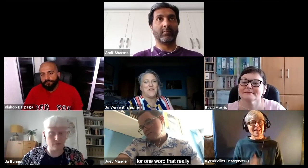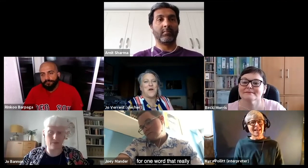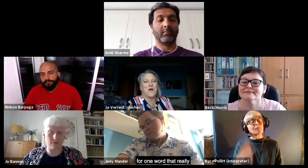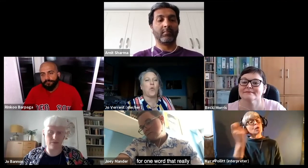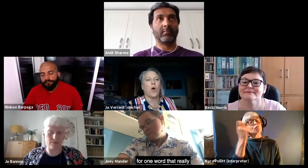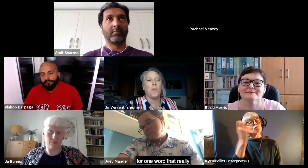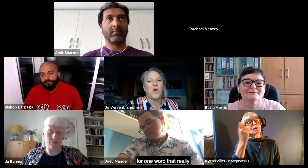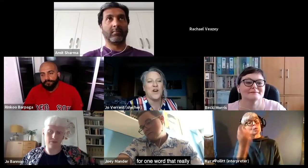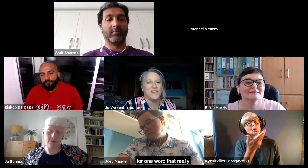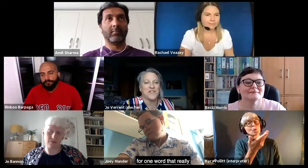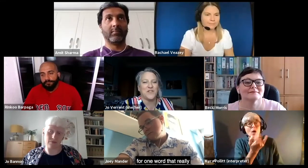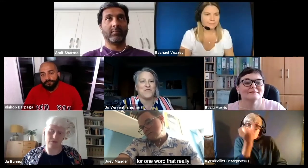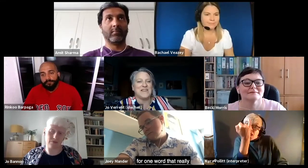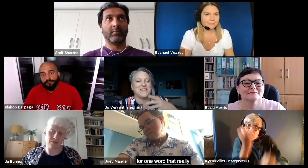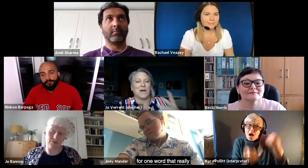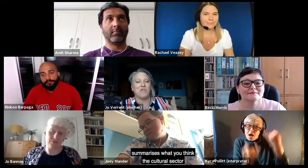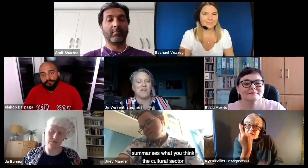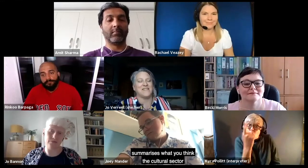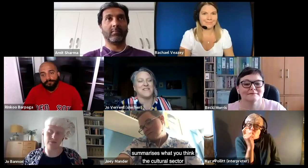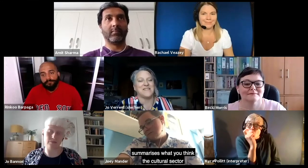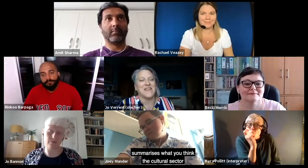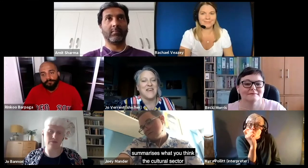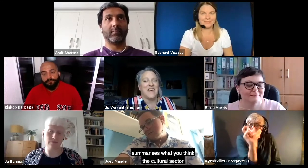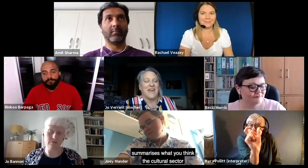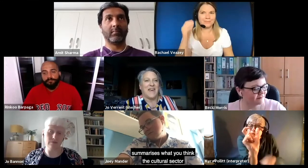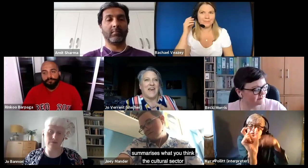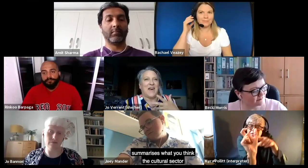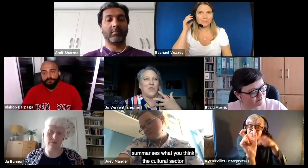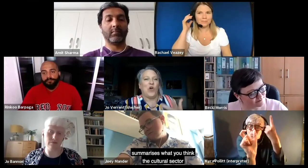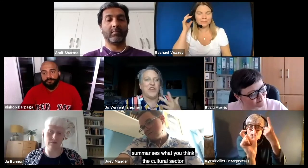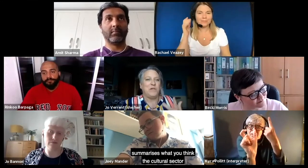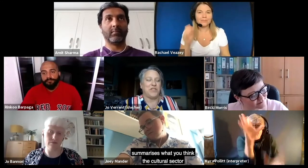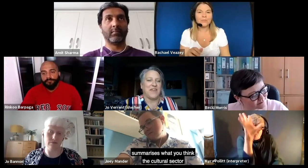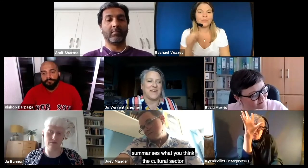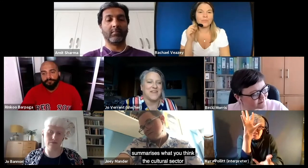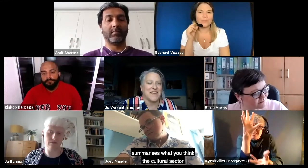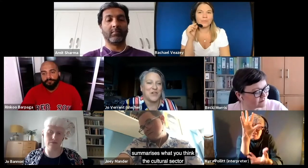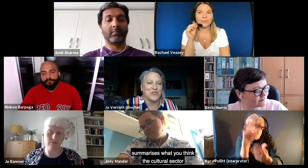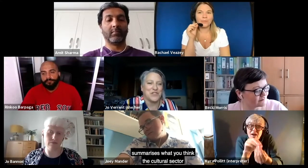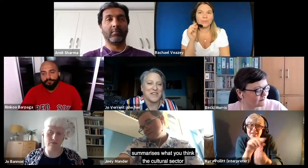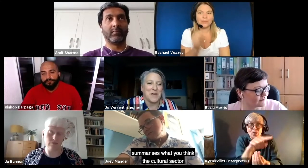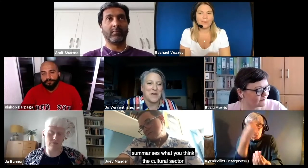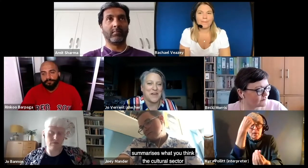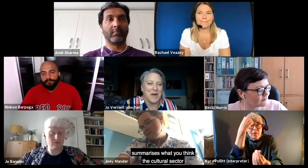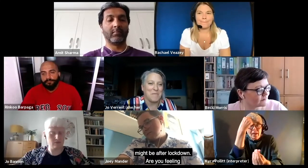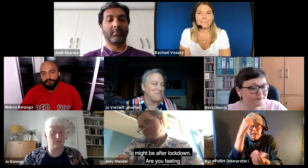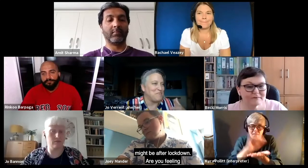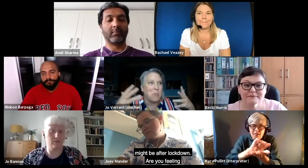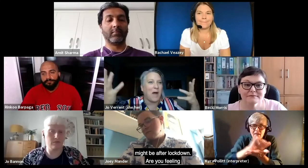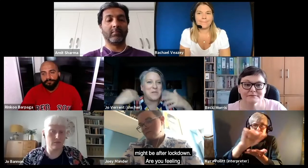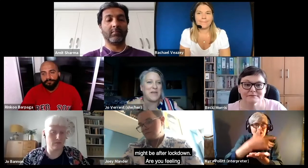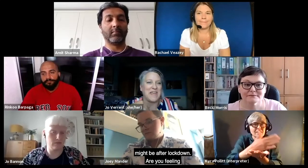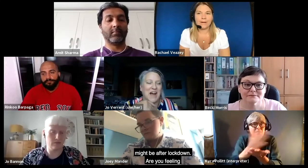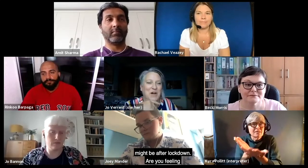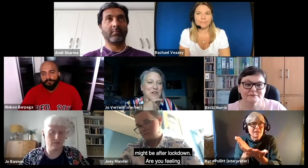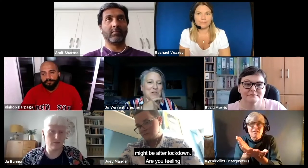you for one word that really summarizes what you think the cultural sector